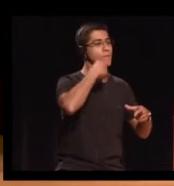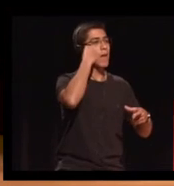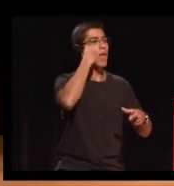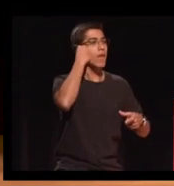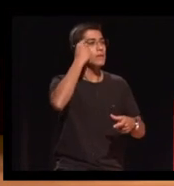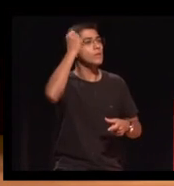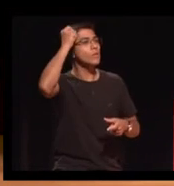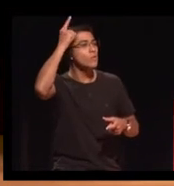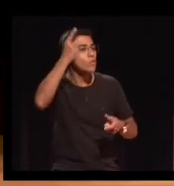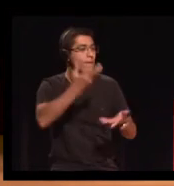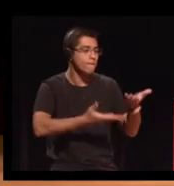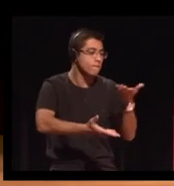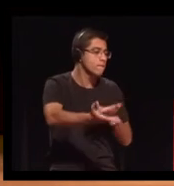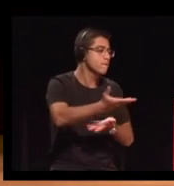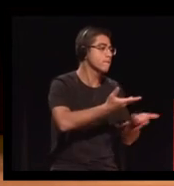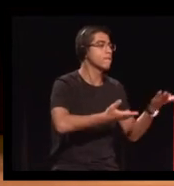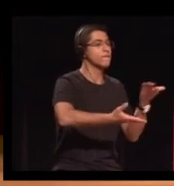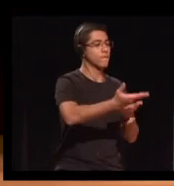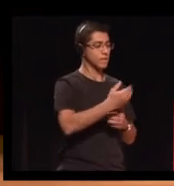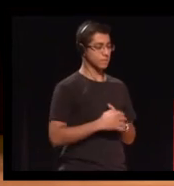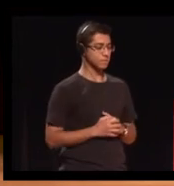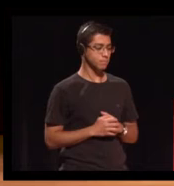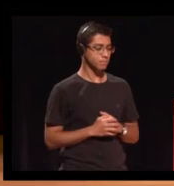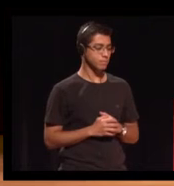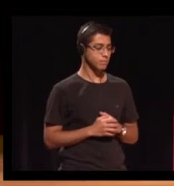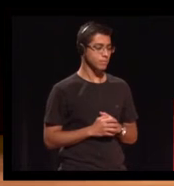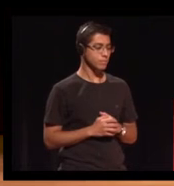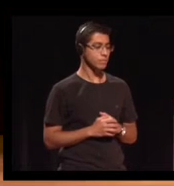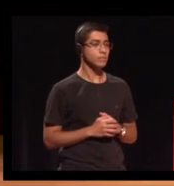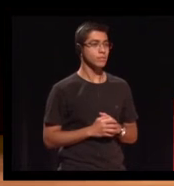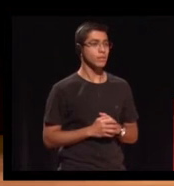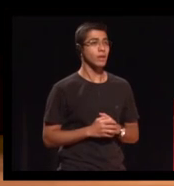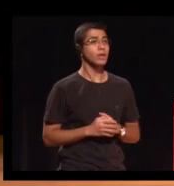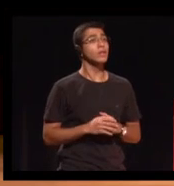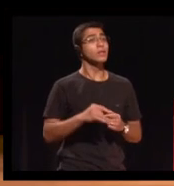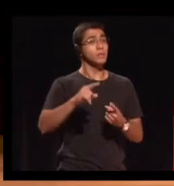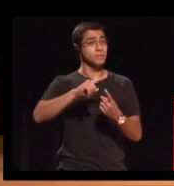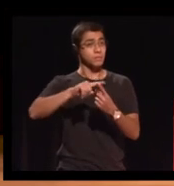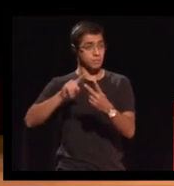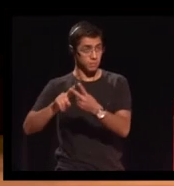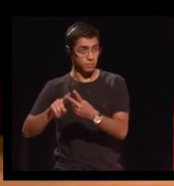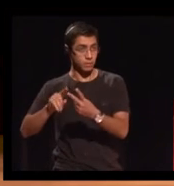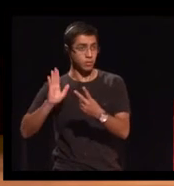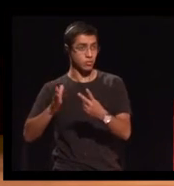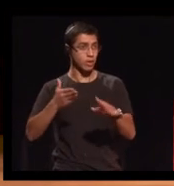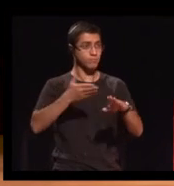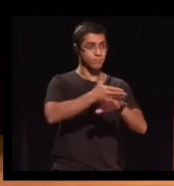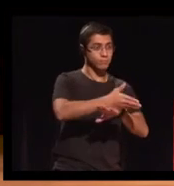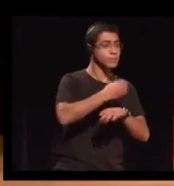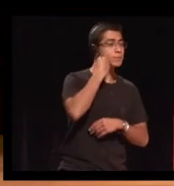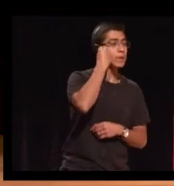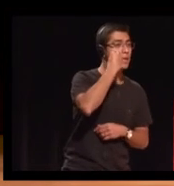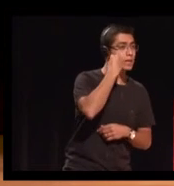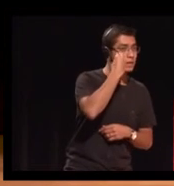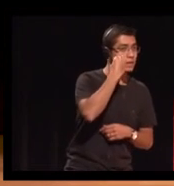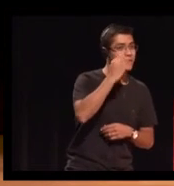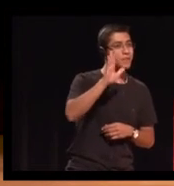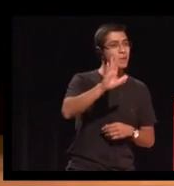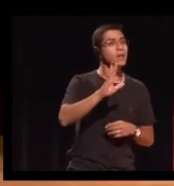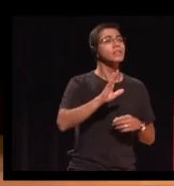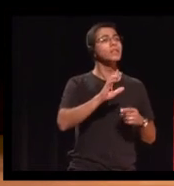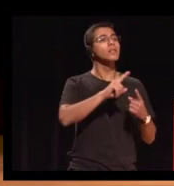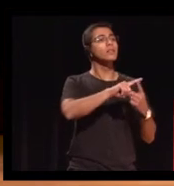Based on that experience, Ellen Perlman and Andy McWilliams, both co-director of the ThoughtWorks Art program, wanted